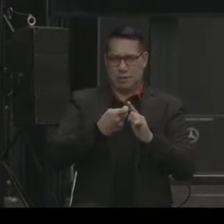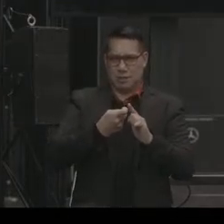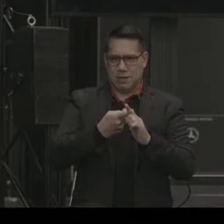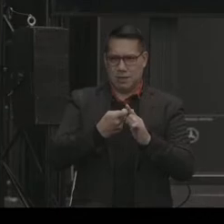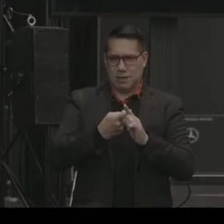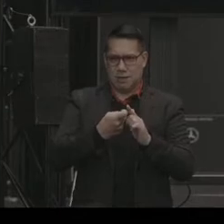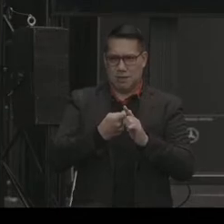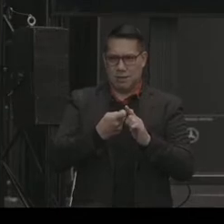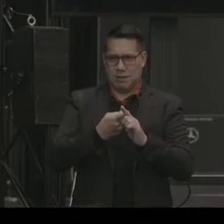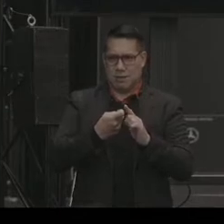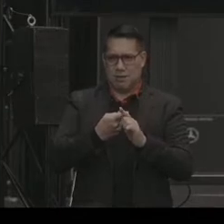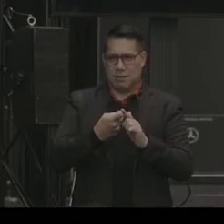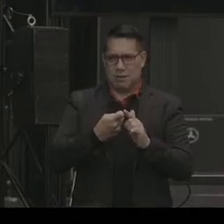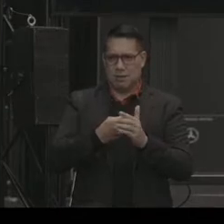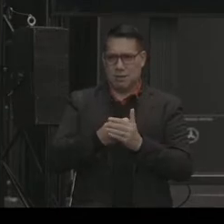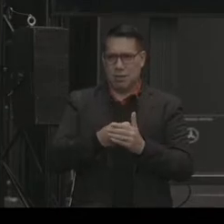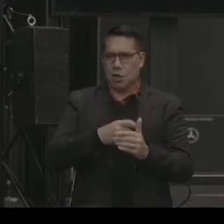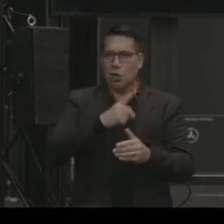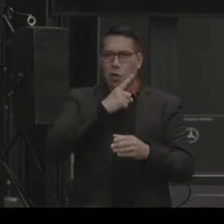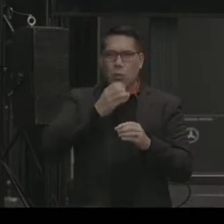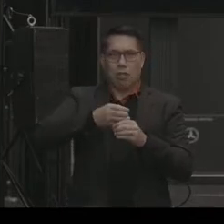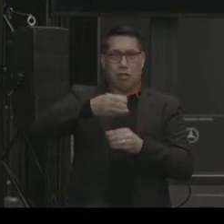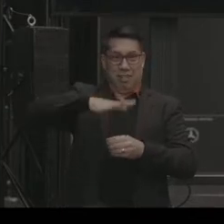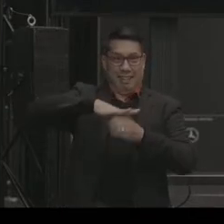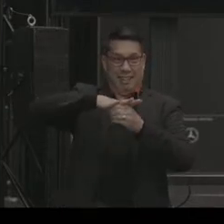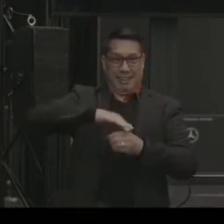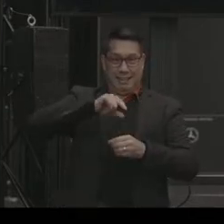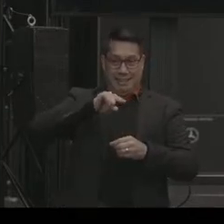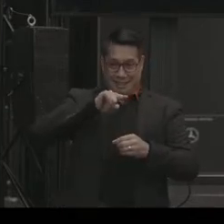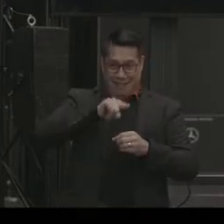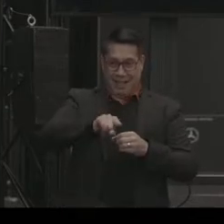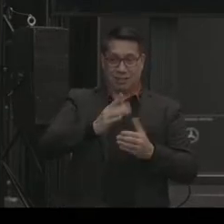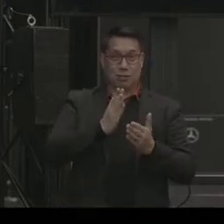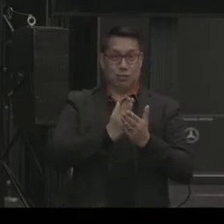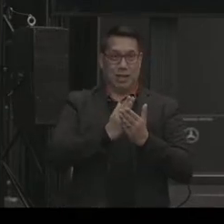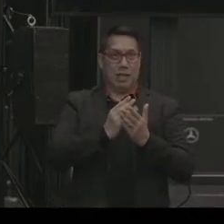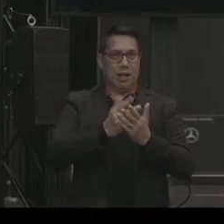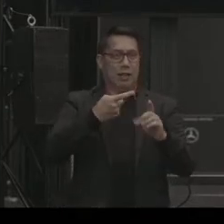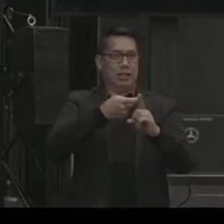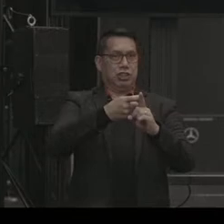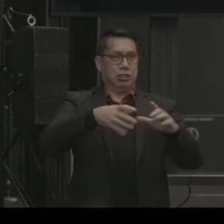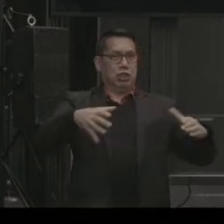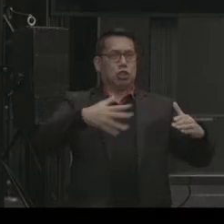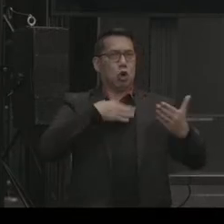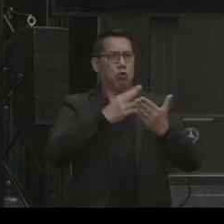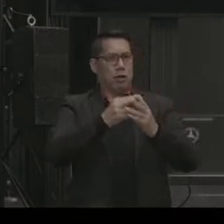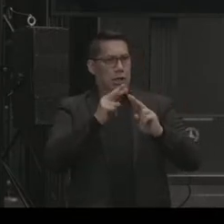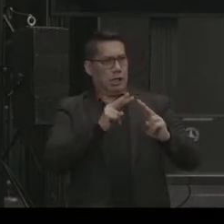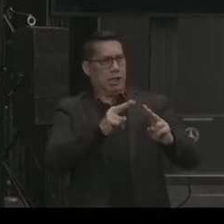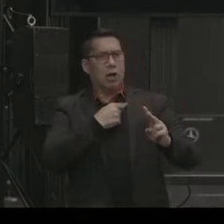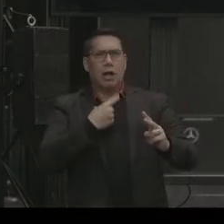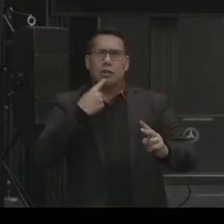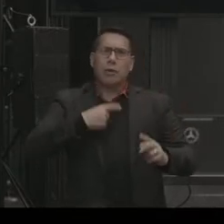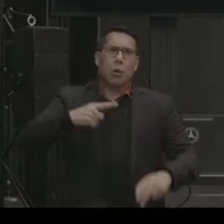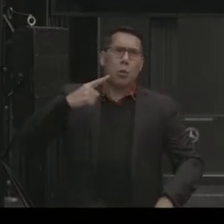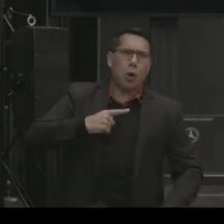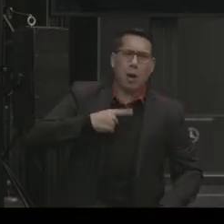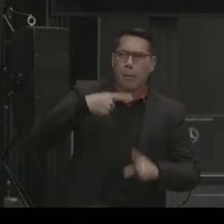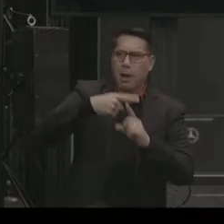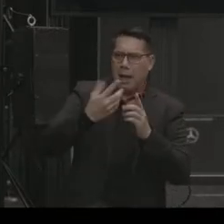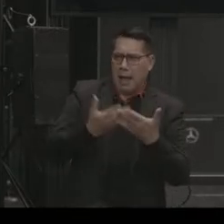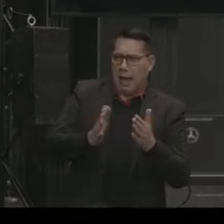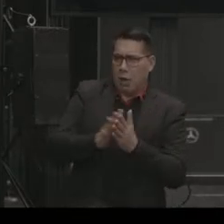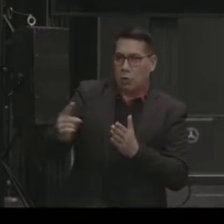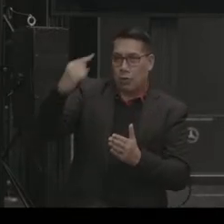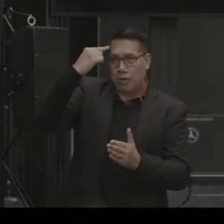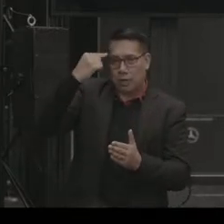billion views across channels and ever increasing. Can you tell me why and how you